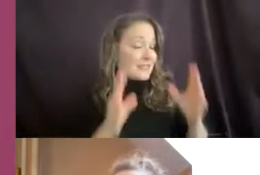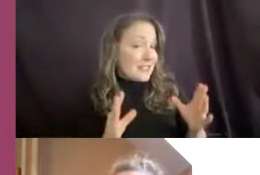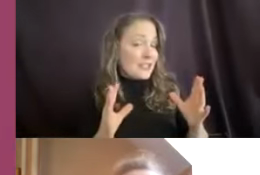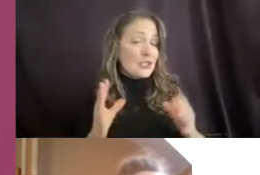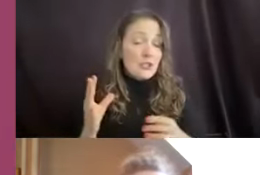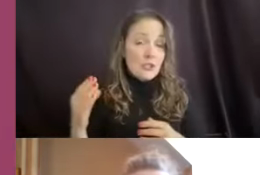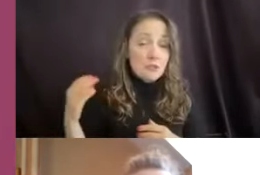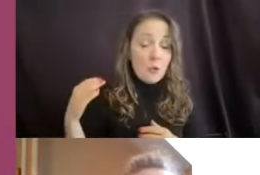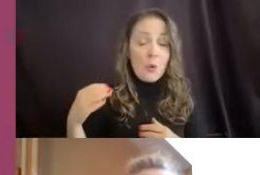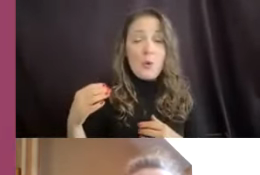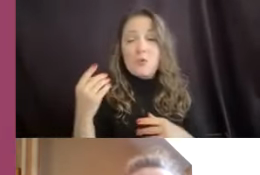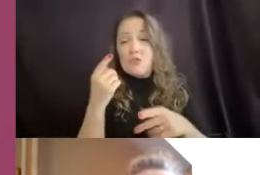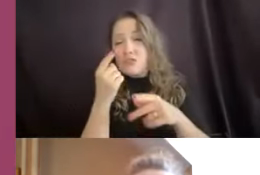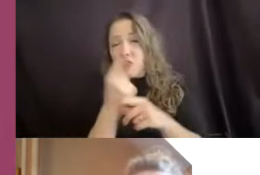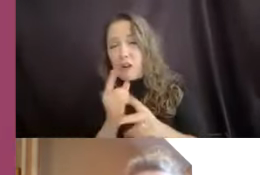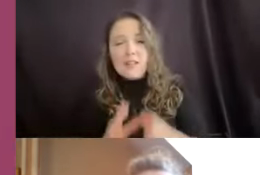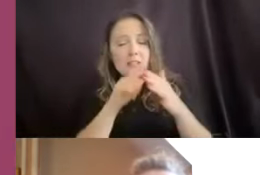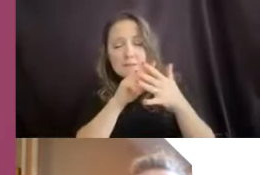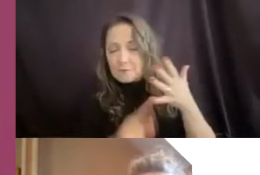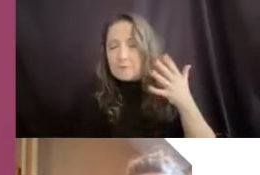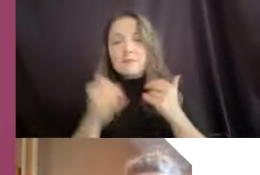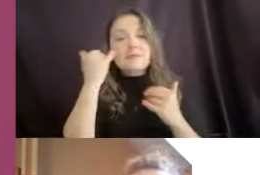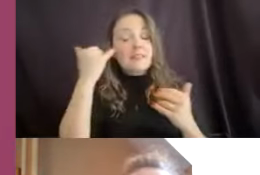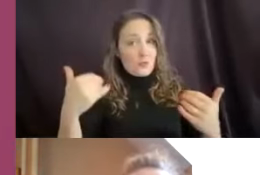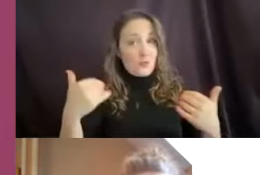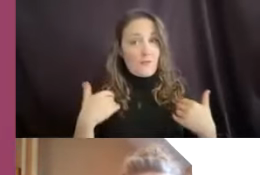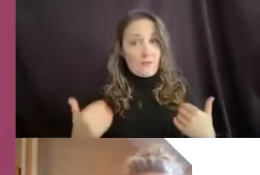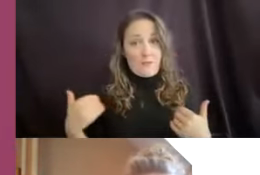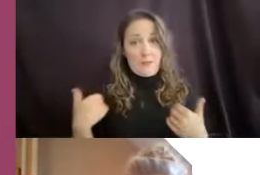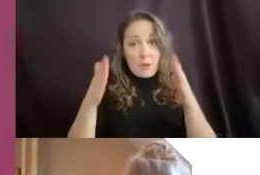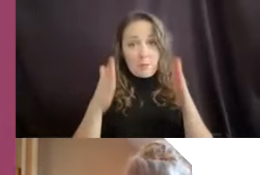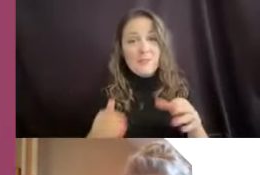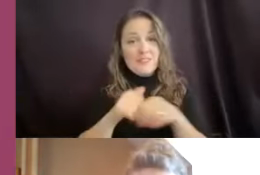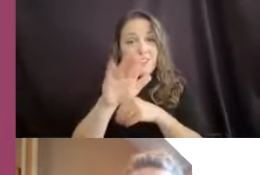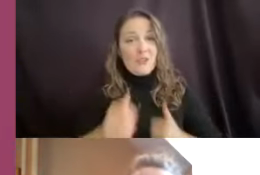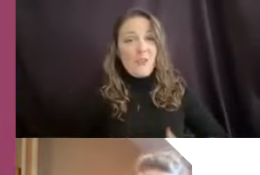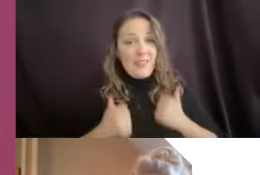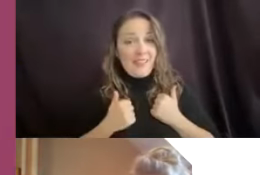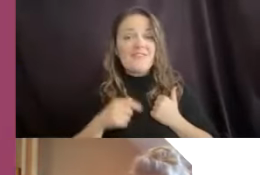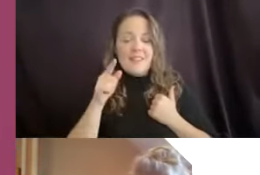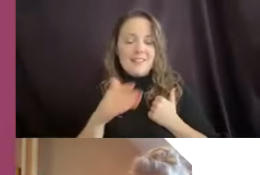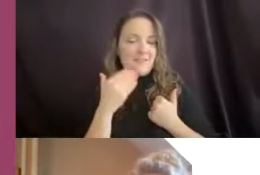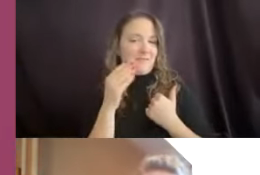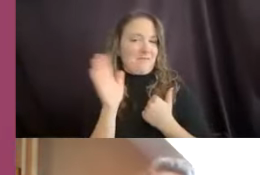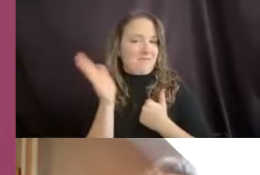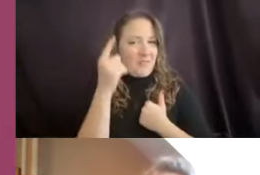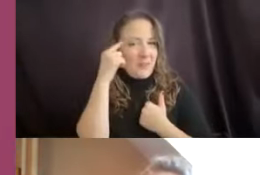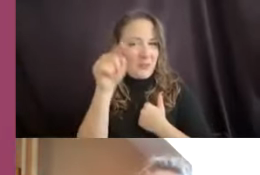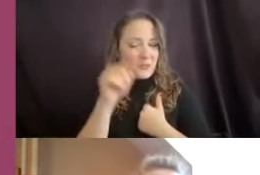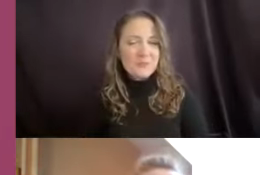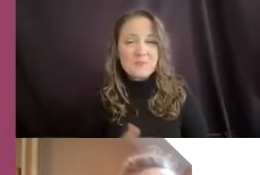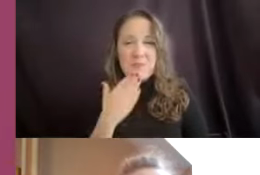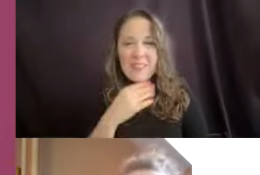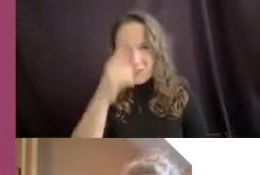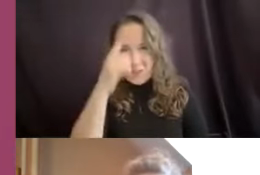guardians, like all that good stuff. If you have a young person in your life, this is the webinar for you. So thank you for being here and for your